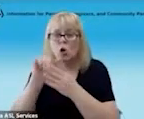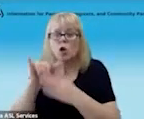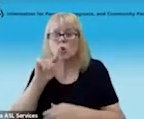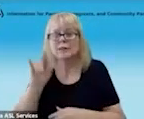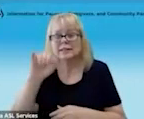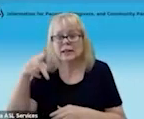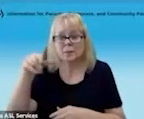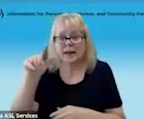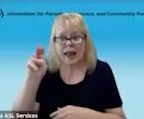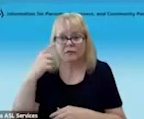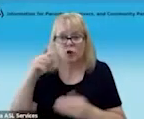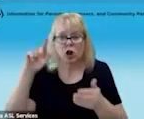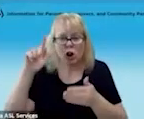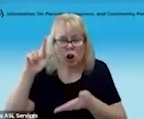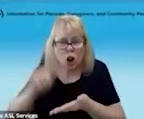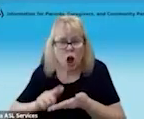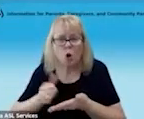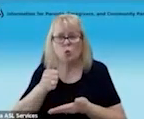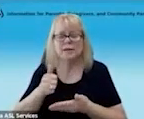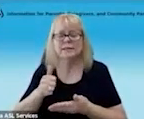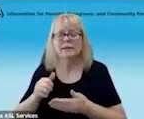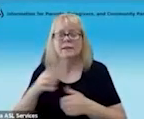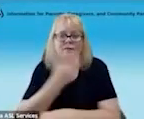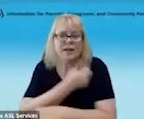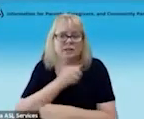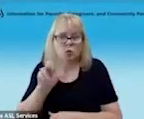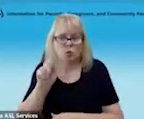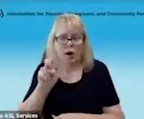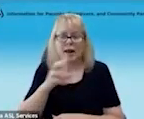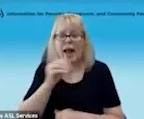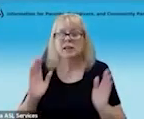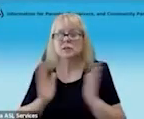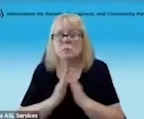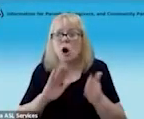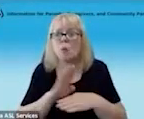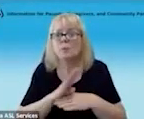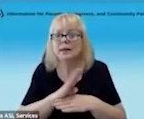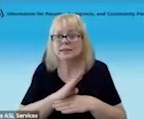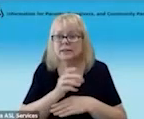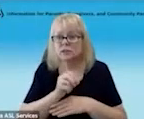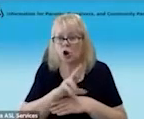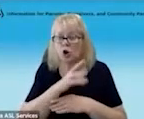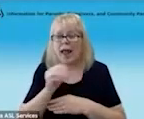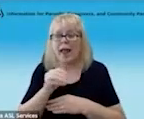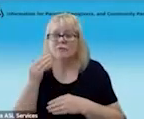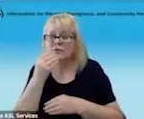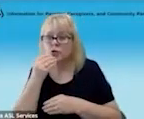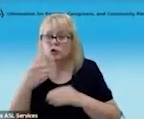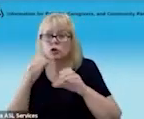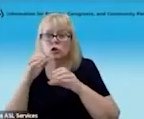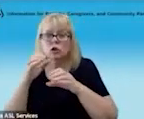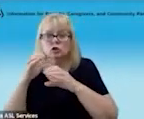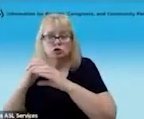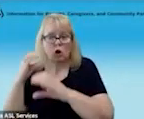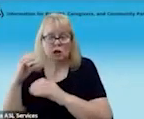of Public Health vaccination data rate, we have also employed zip code-based strategy where we go out to the zip codes that have the